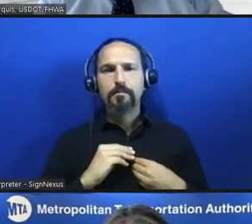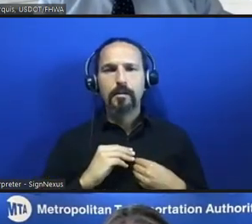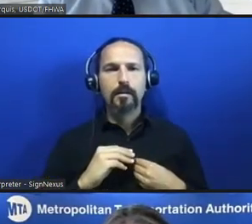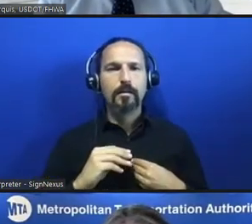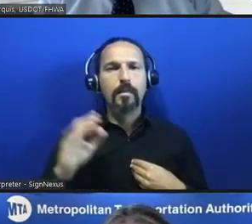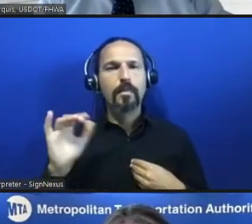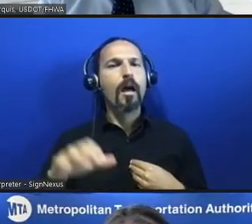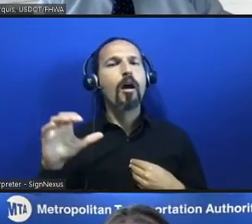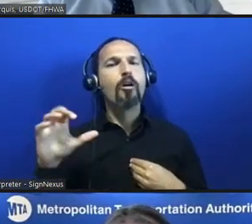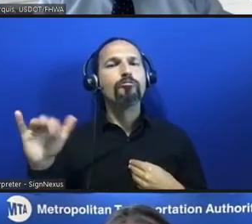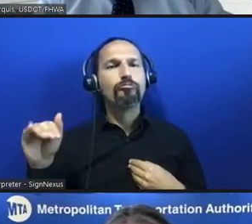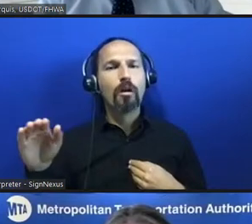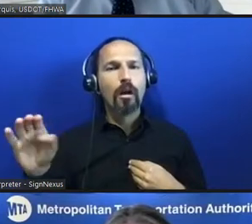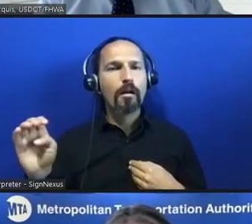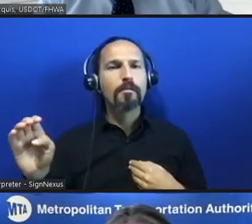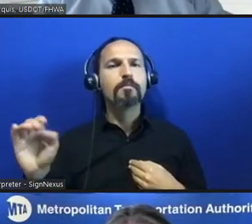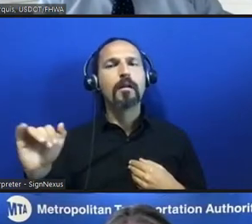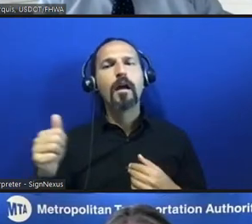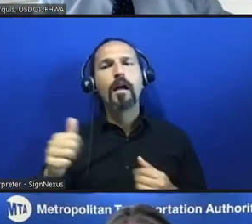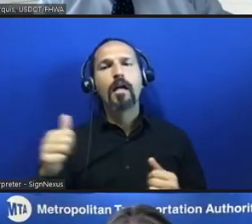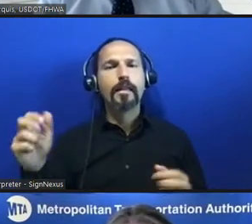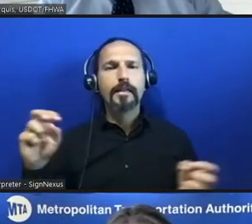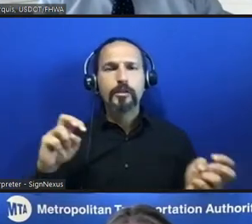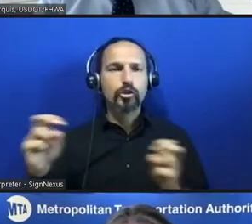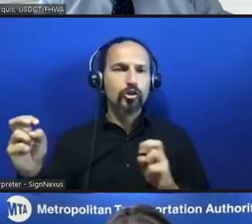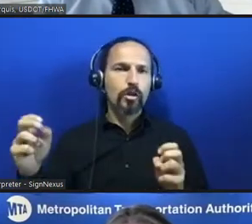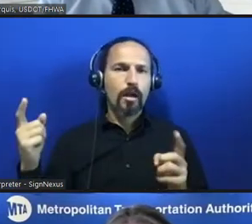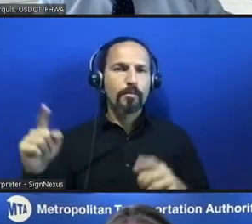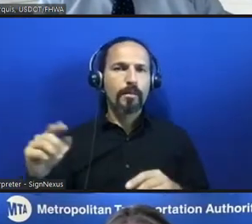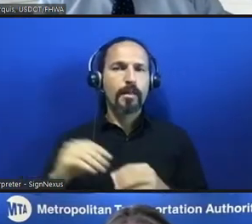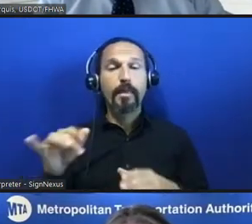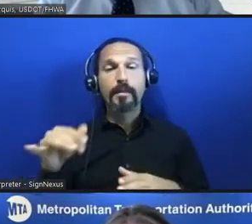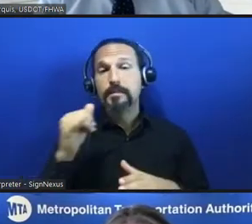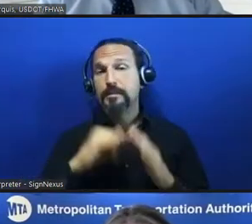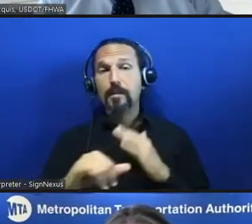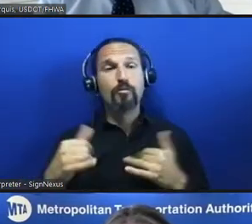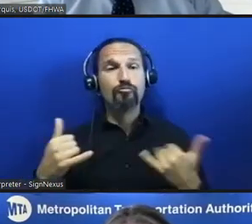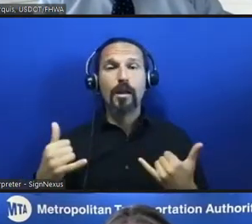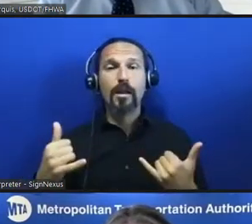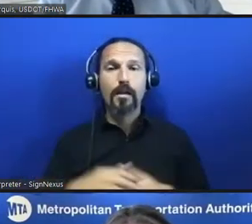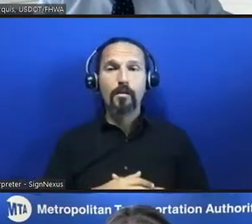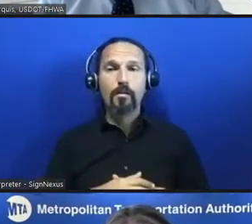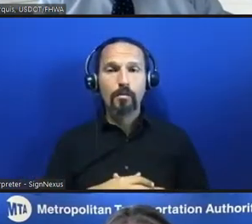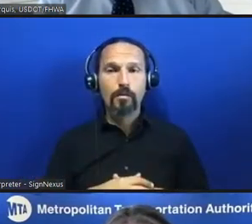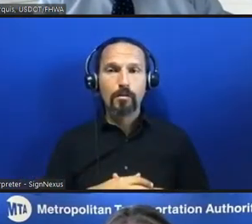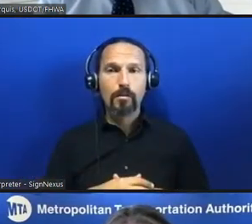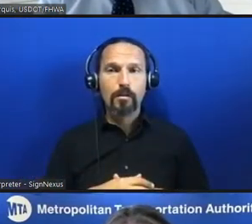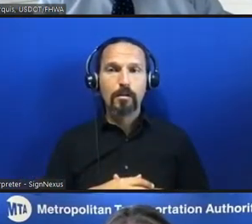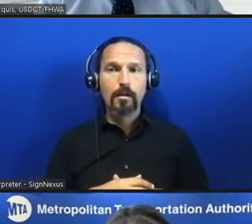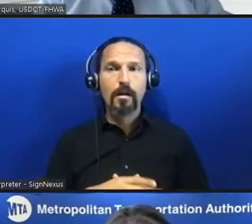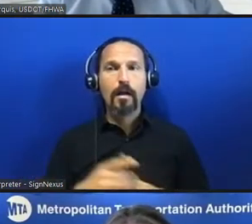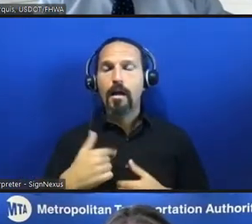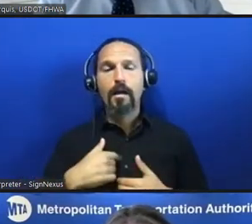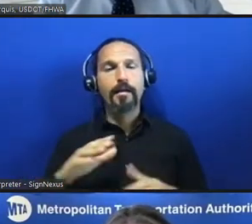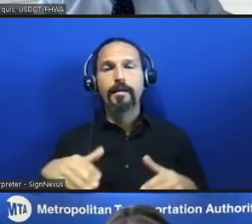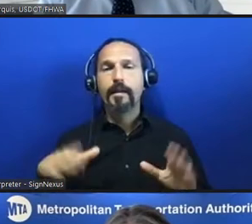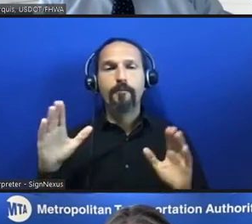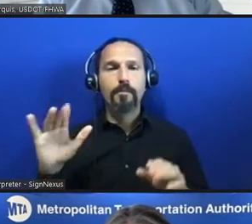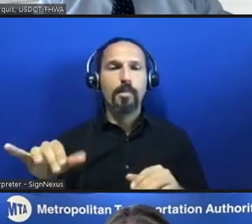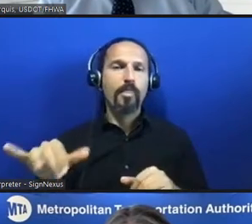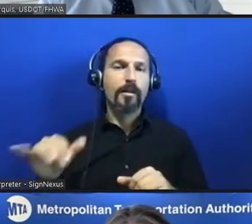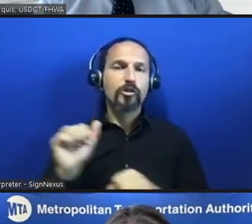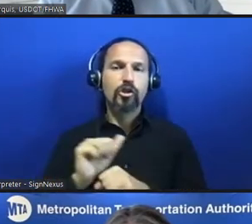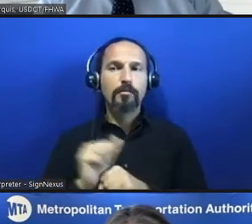crime and the other issues that are going on in the subway right now so I had to pass on that job